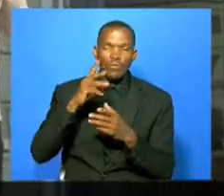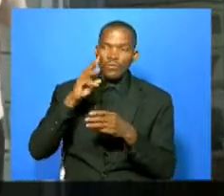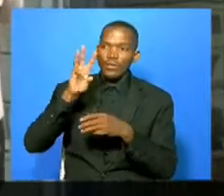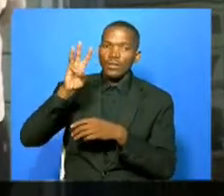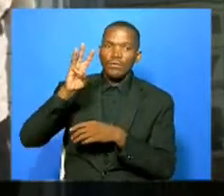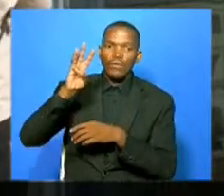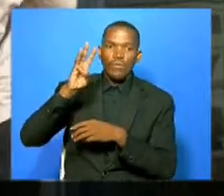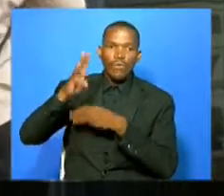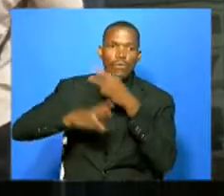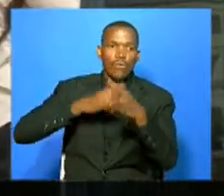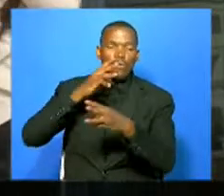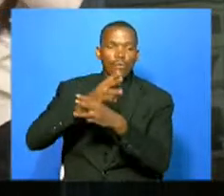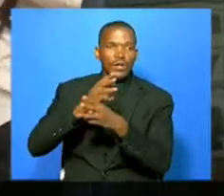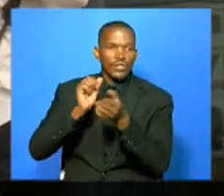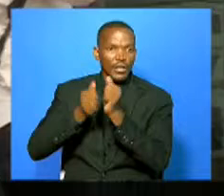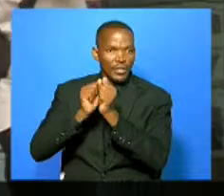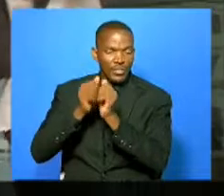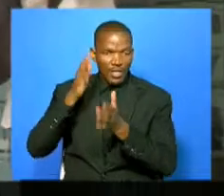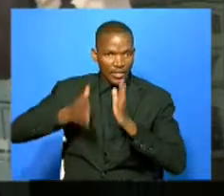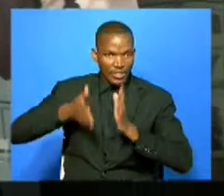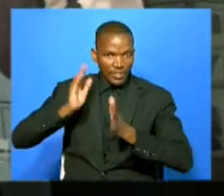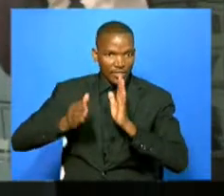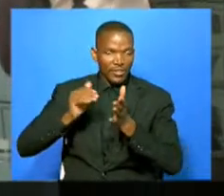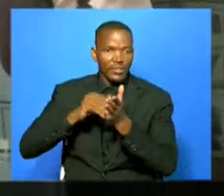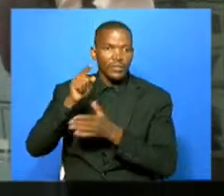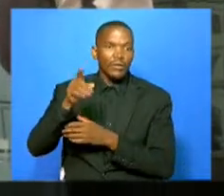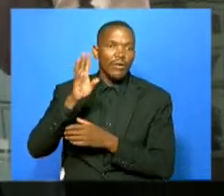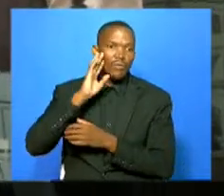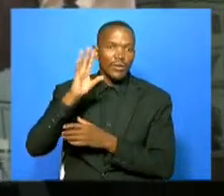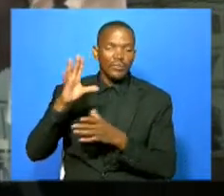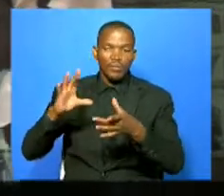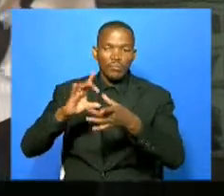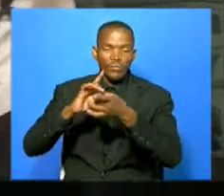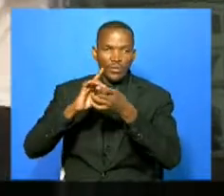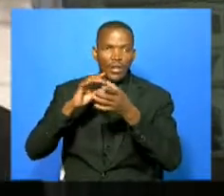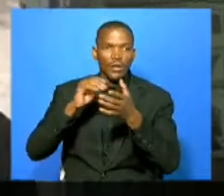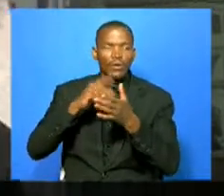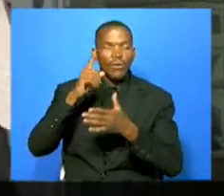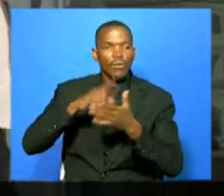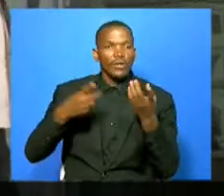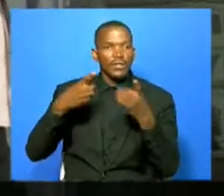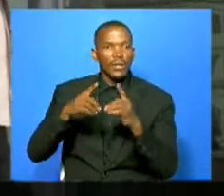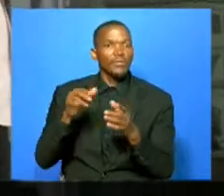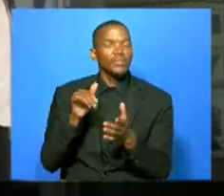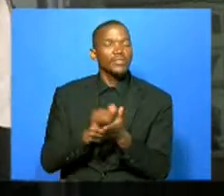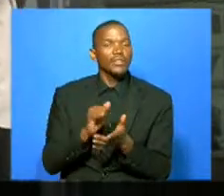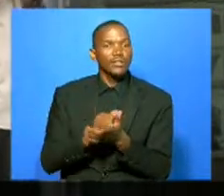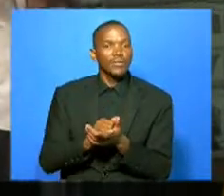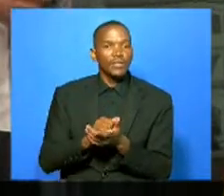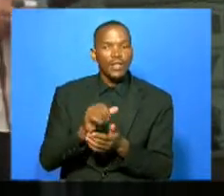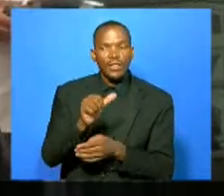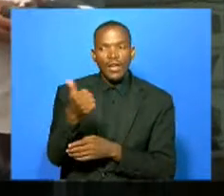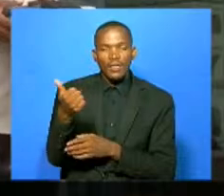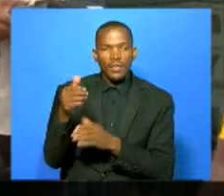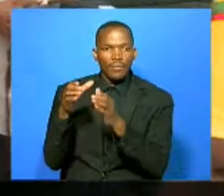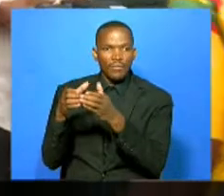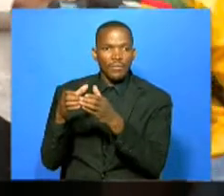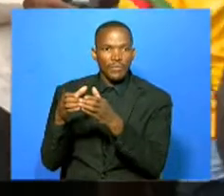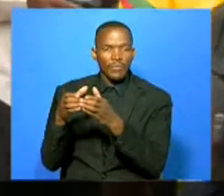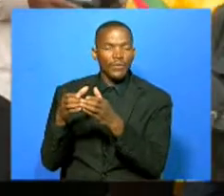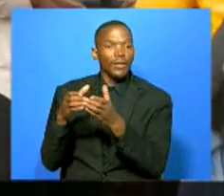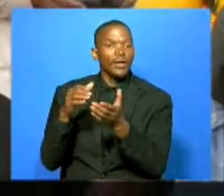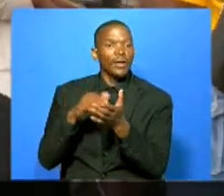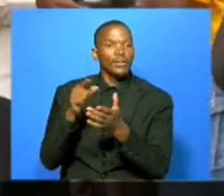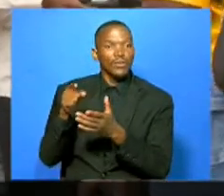Athletics in unison now. What transpired in court is that the other party, who's the